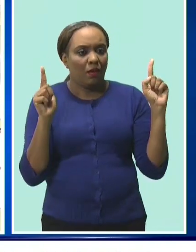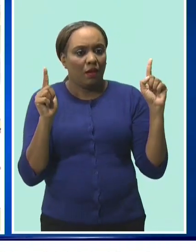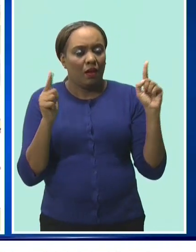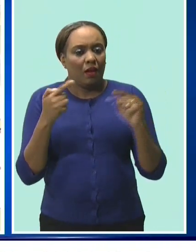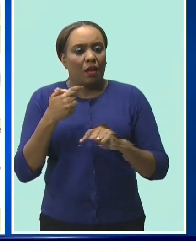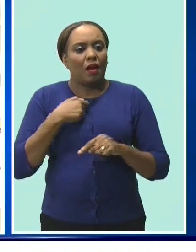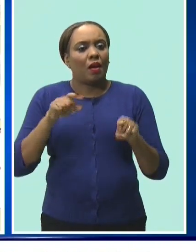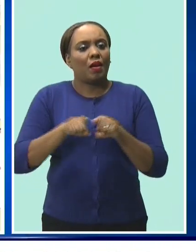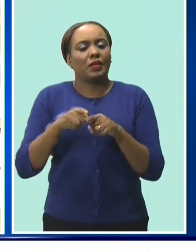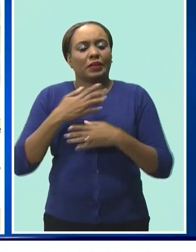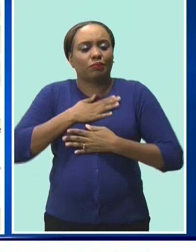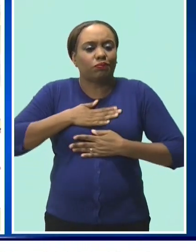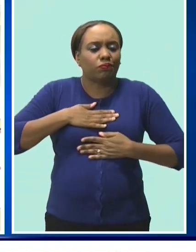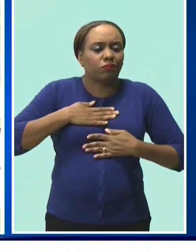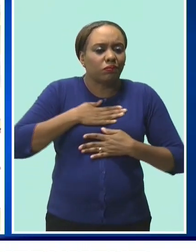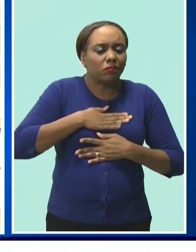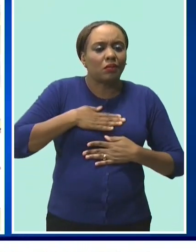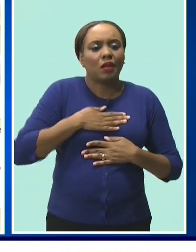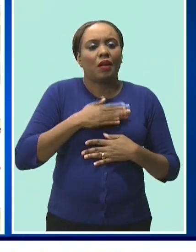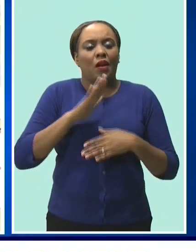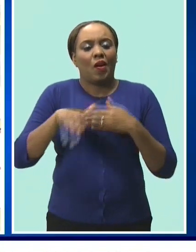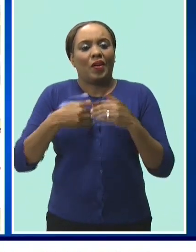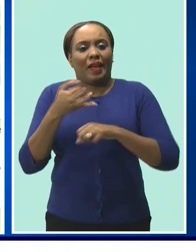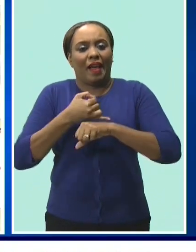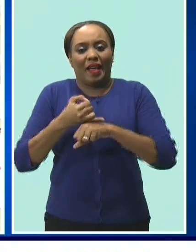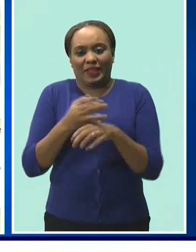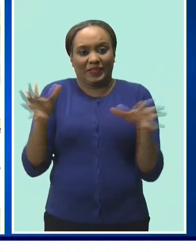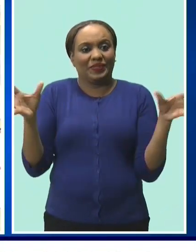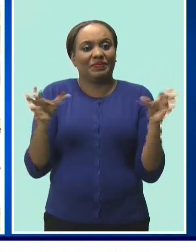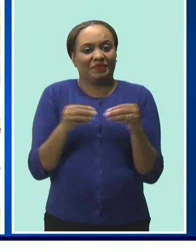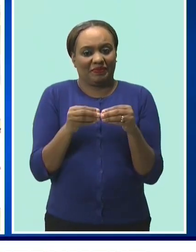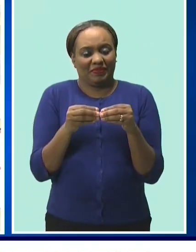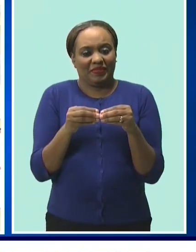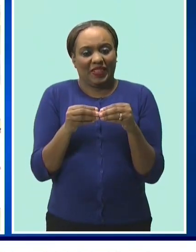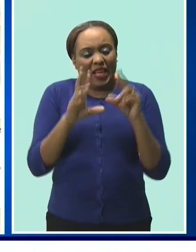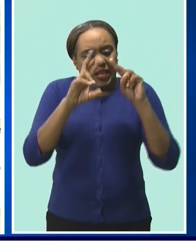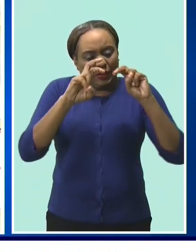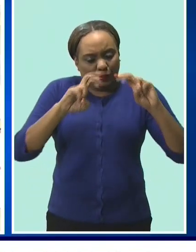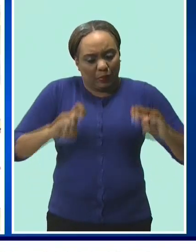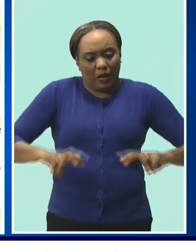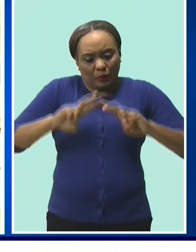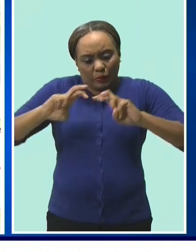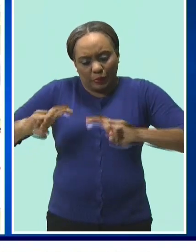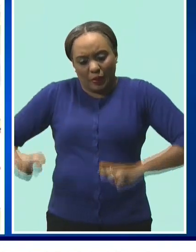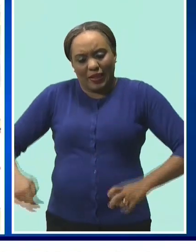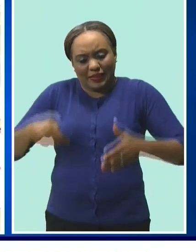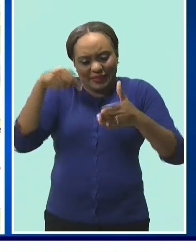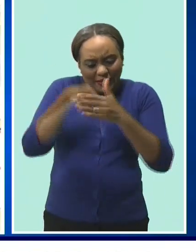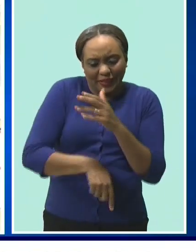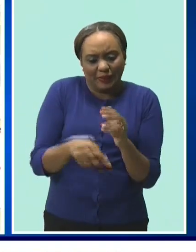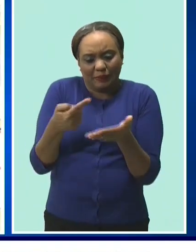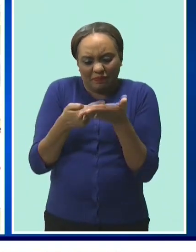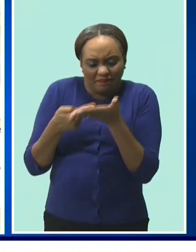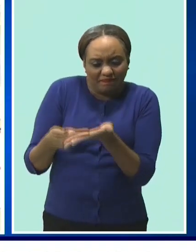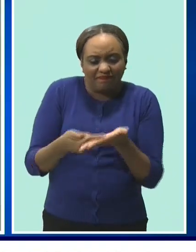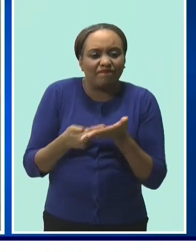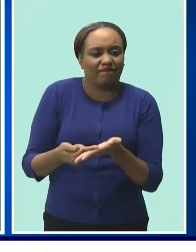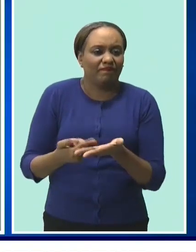the fact that all the territories were able to meet and then they go delve into discussion on what these issues are and how they intend to address